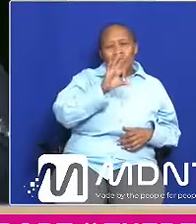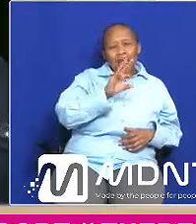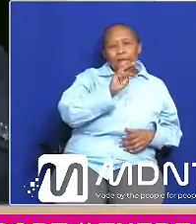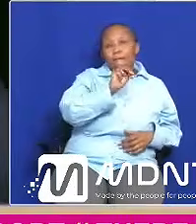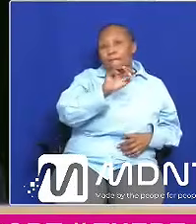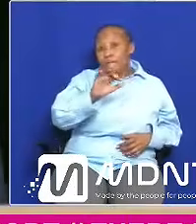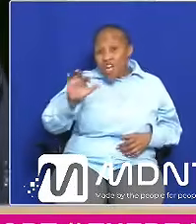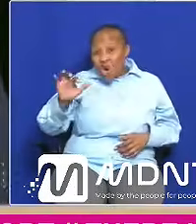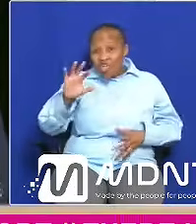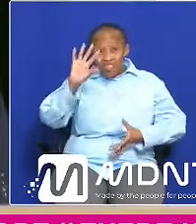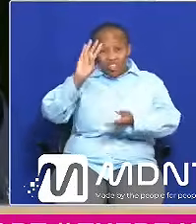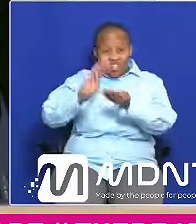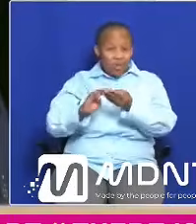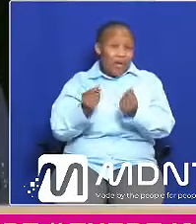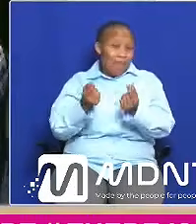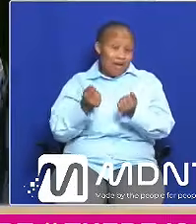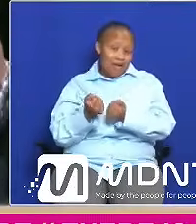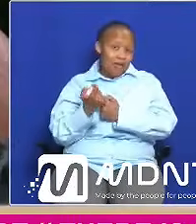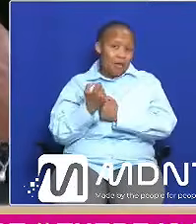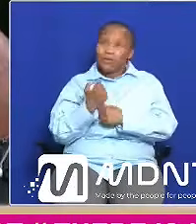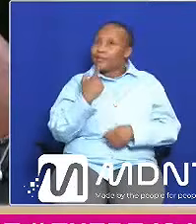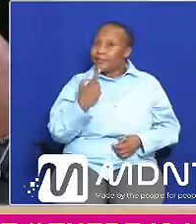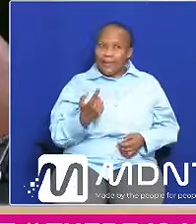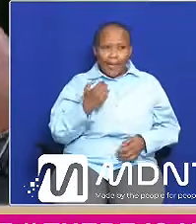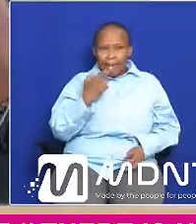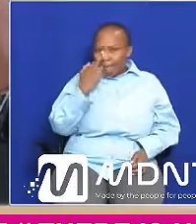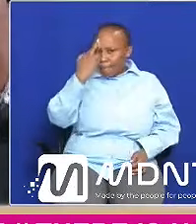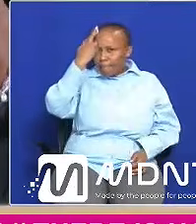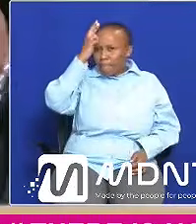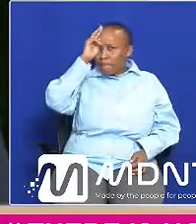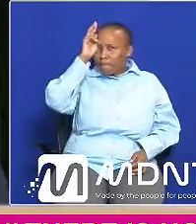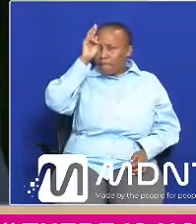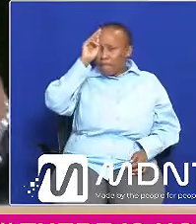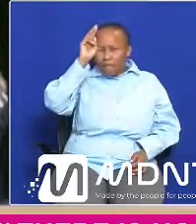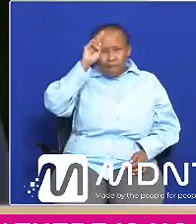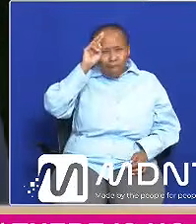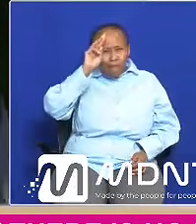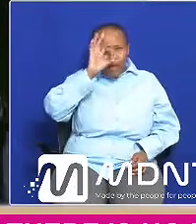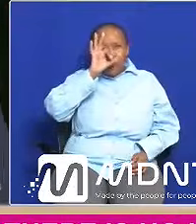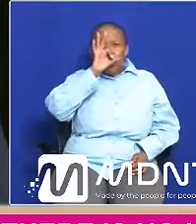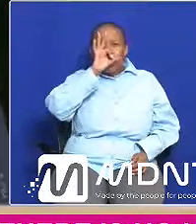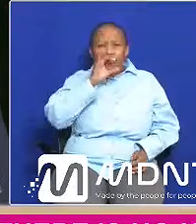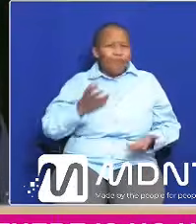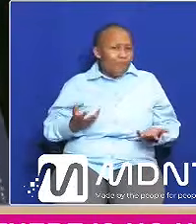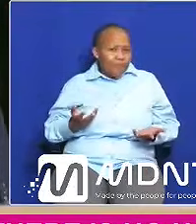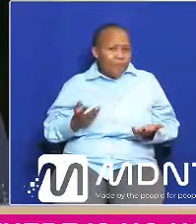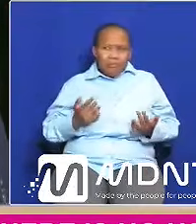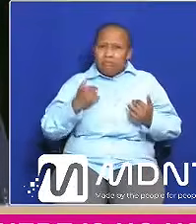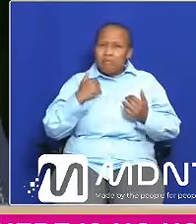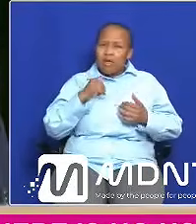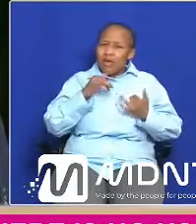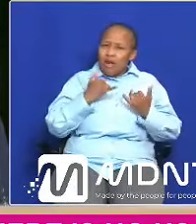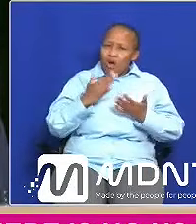you have absolutely no recollection of how it came about that you are sharing. You're the one that's